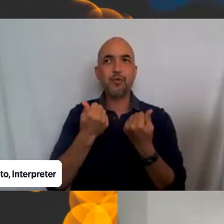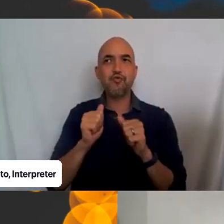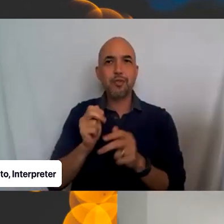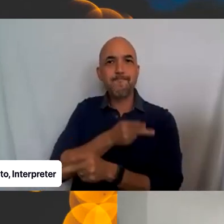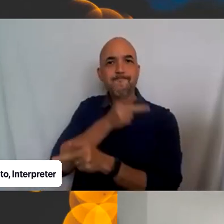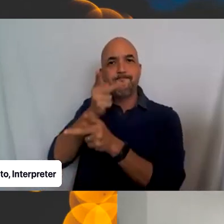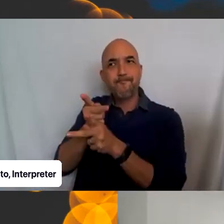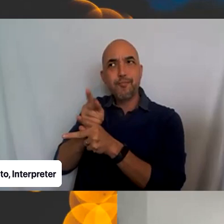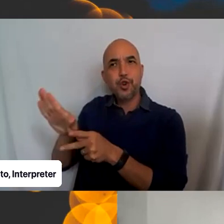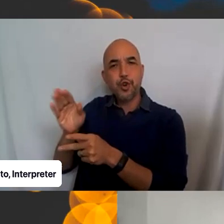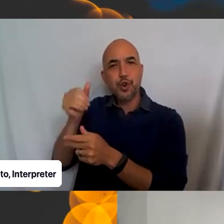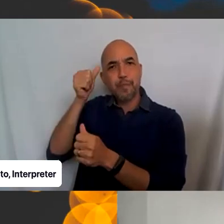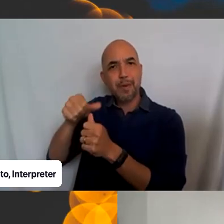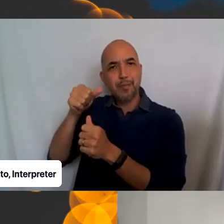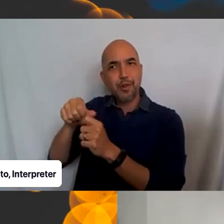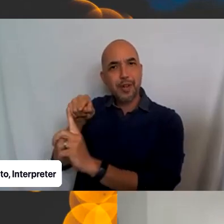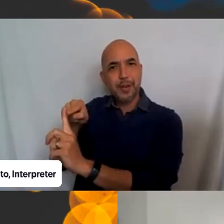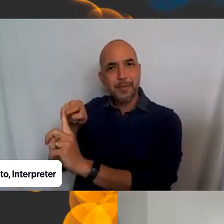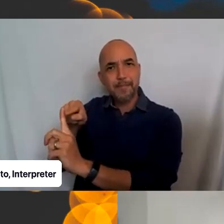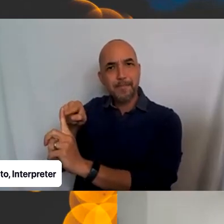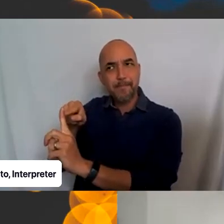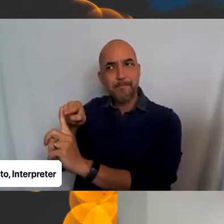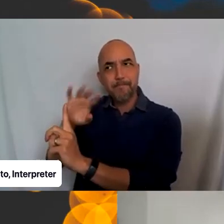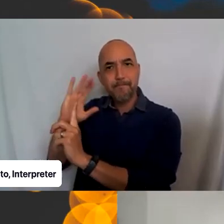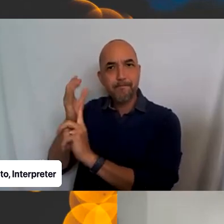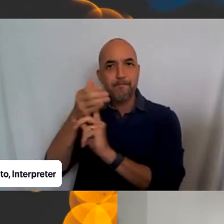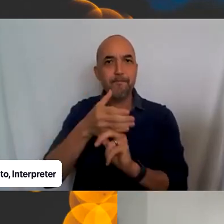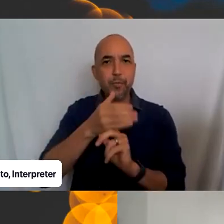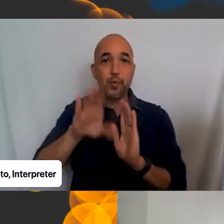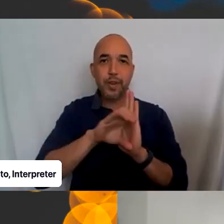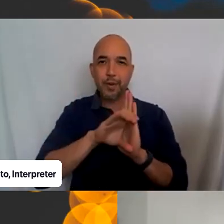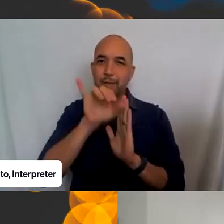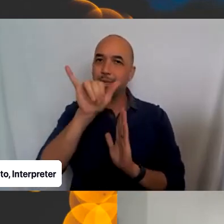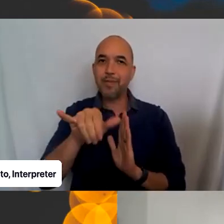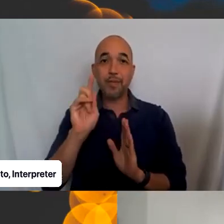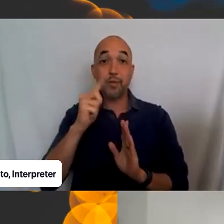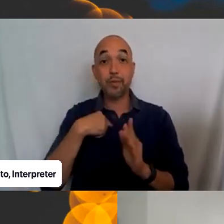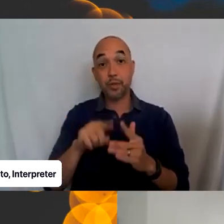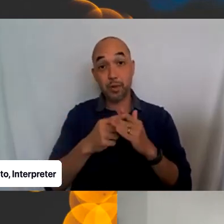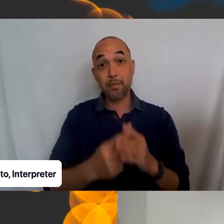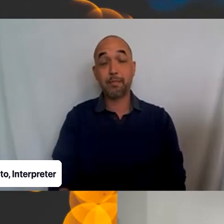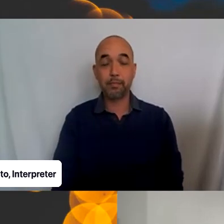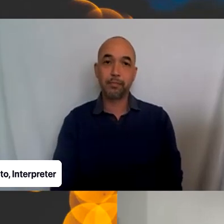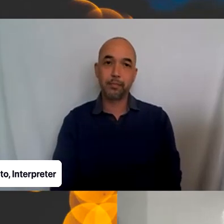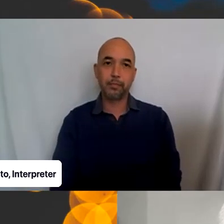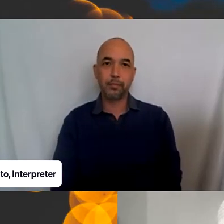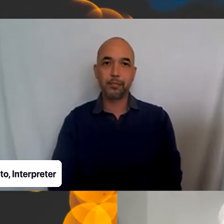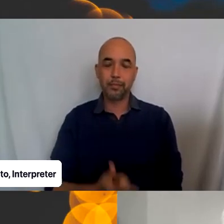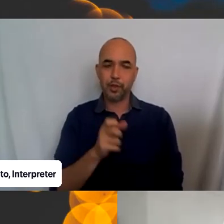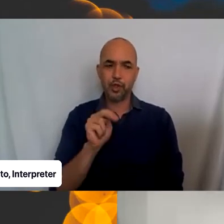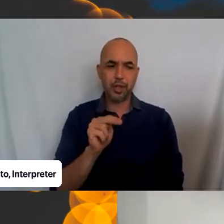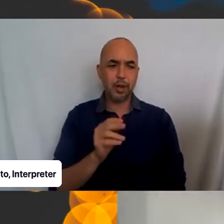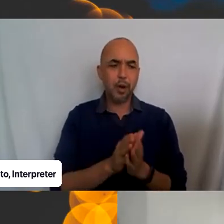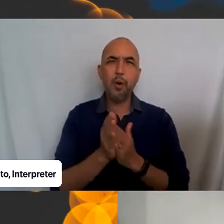memories forever. And that was what got the ball rolling. Oh, wow. What a great, what